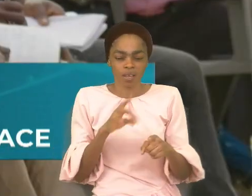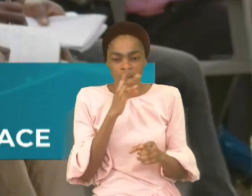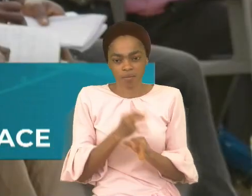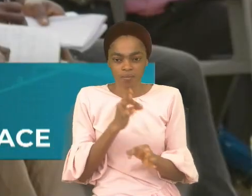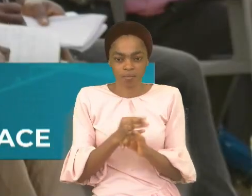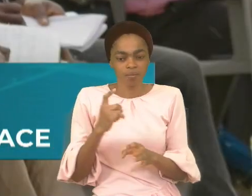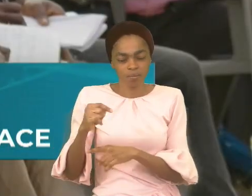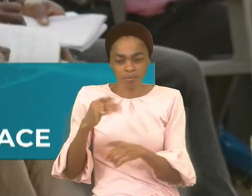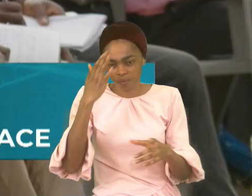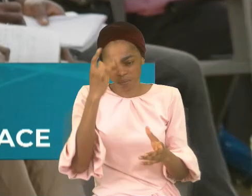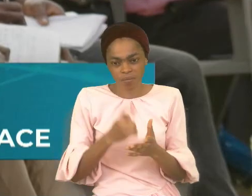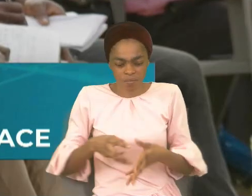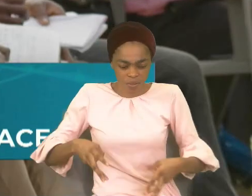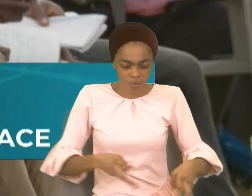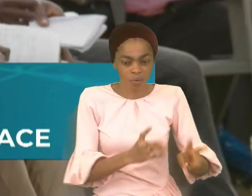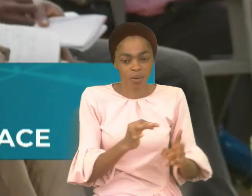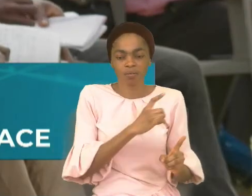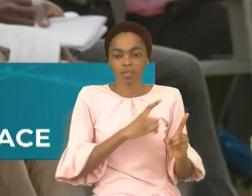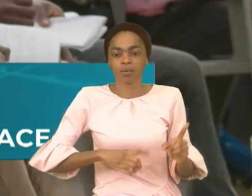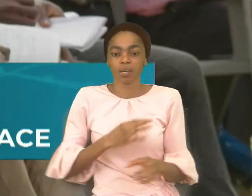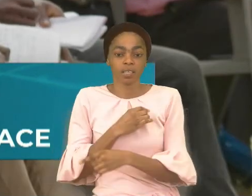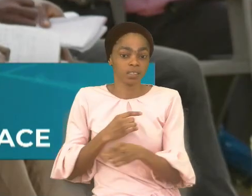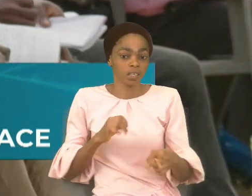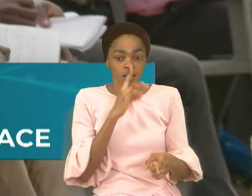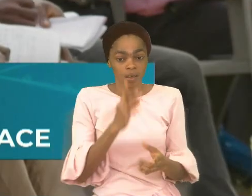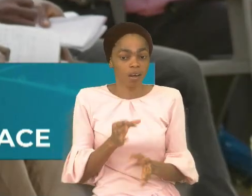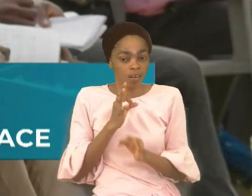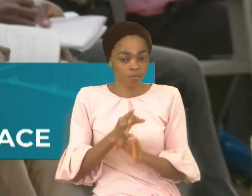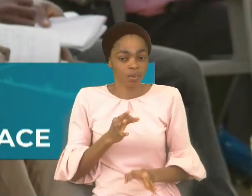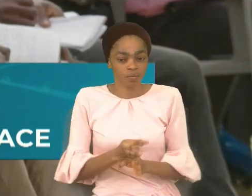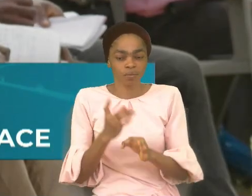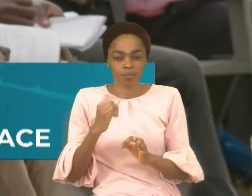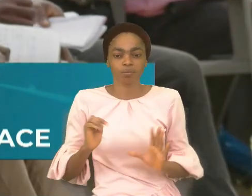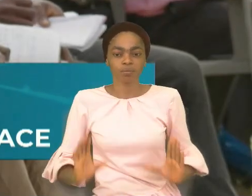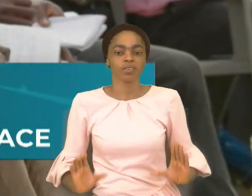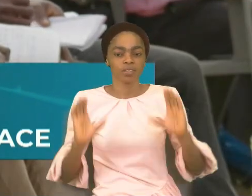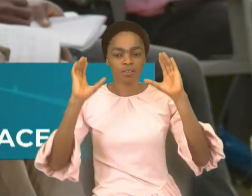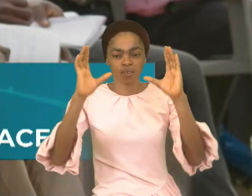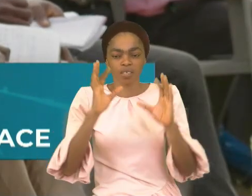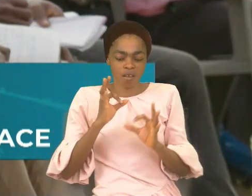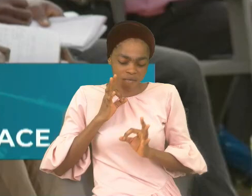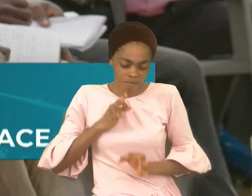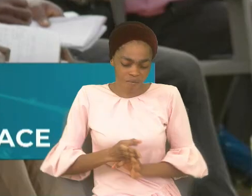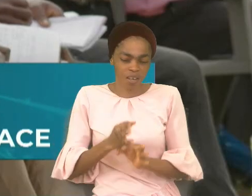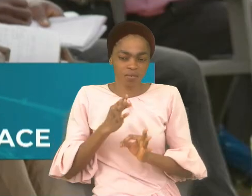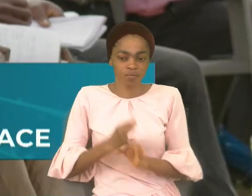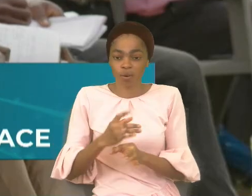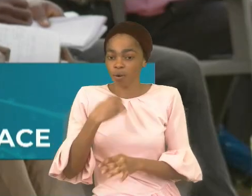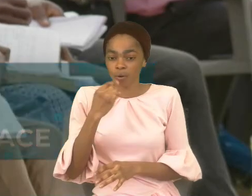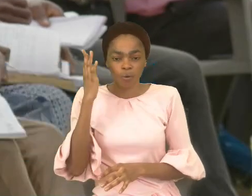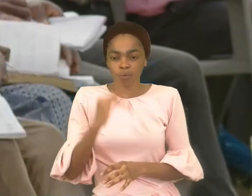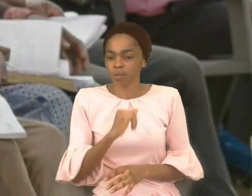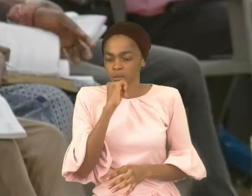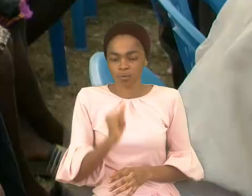consecrated faithfuls who would not burn in the fiery furnace. And